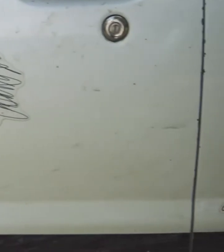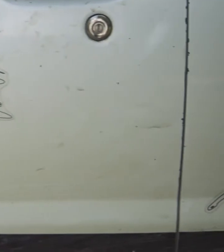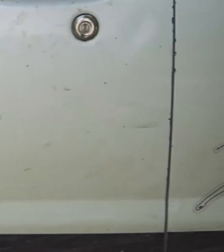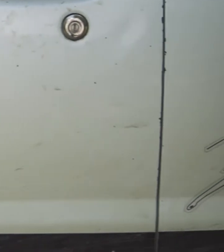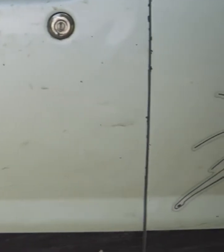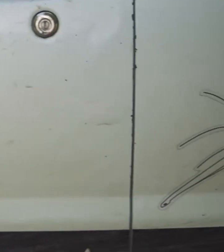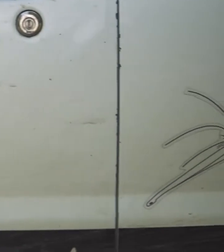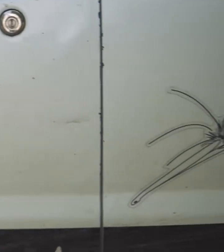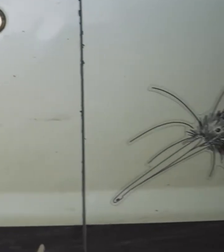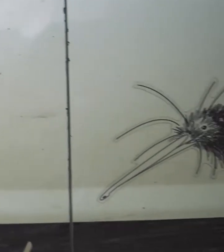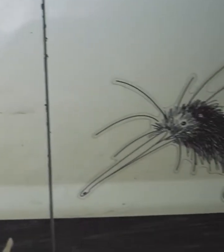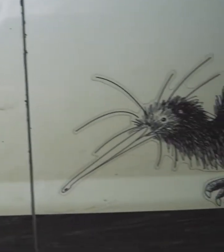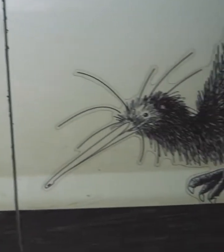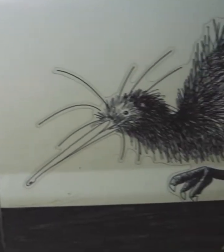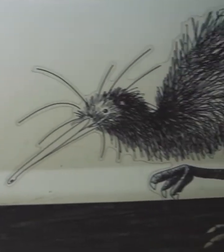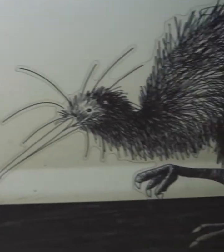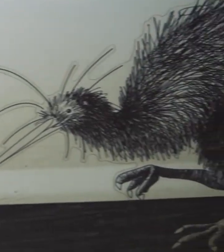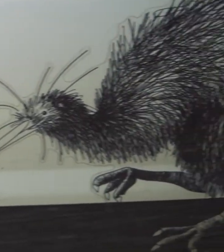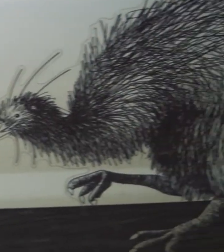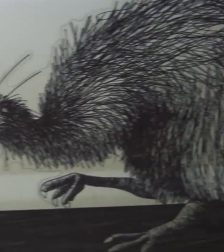So, yeet.